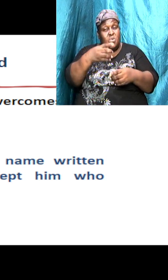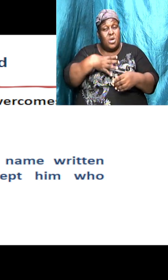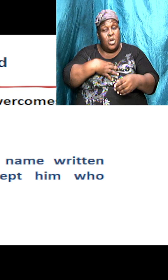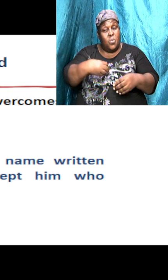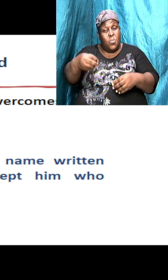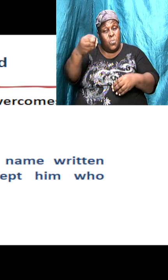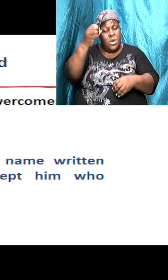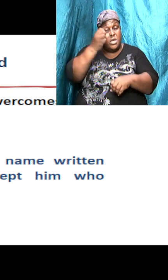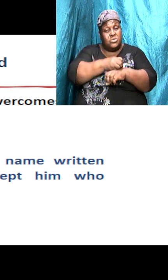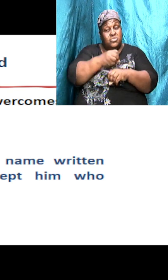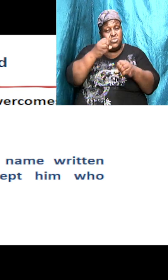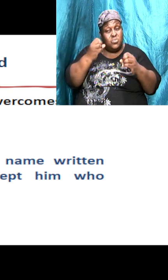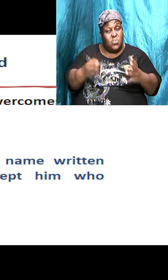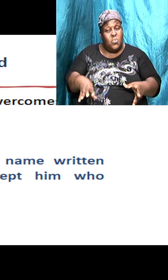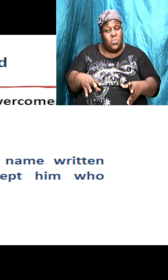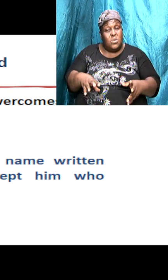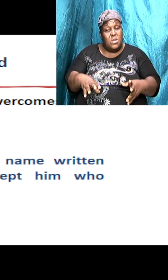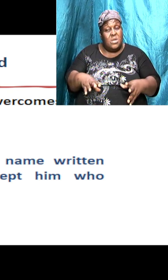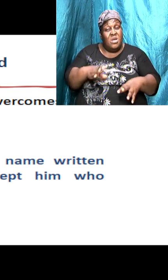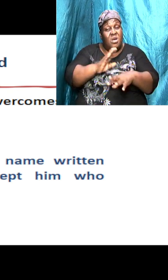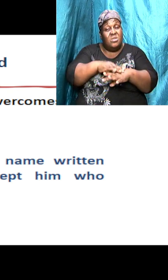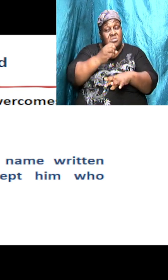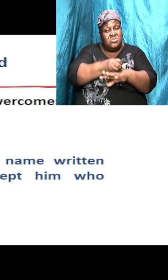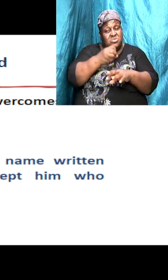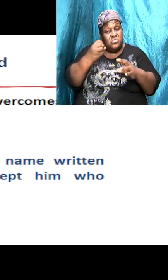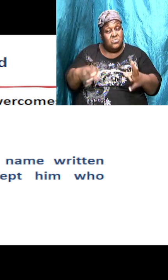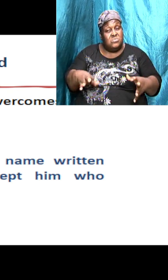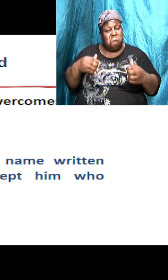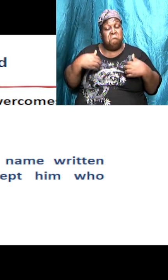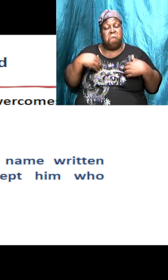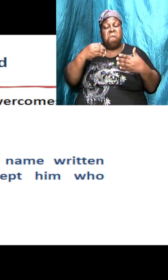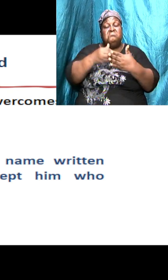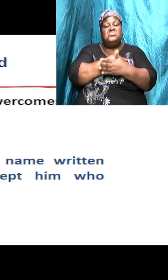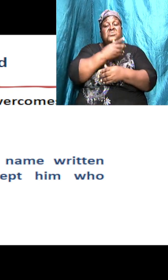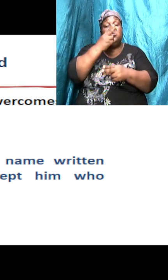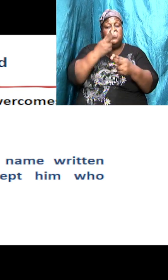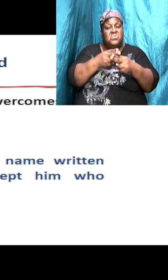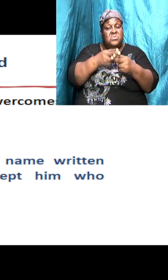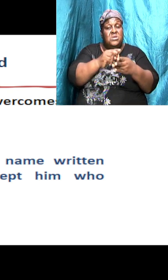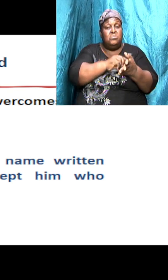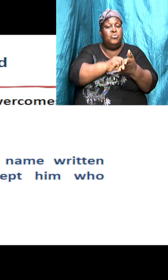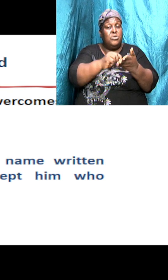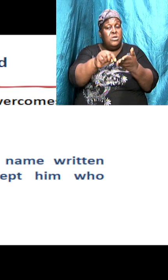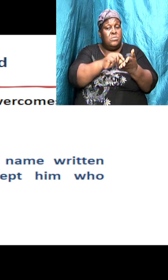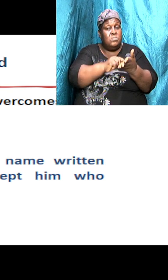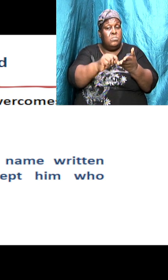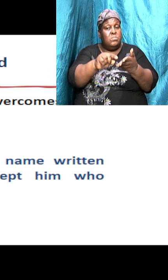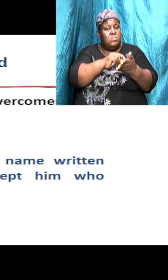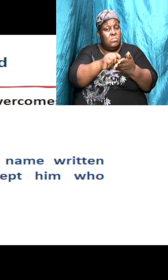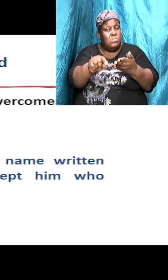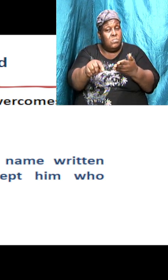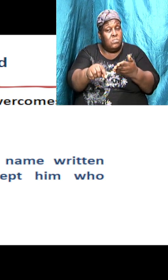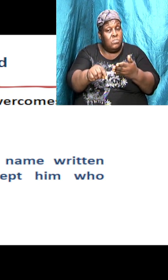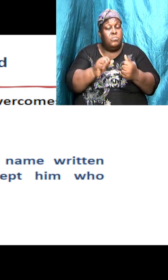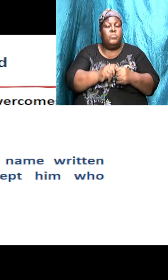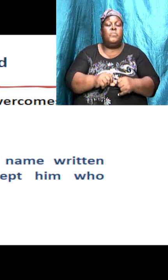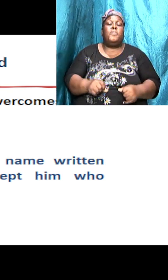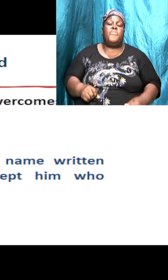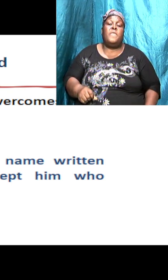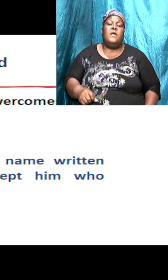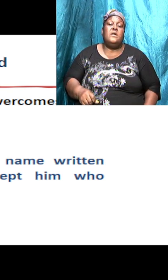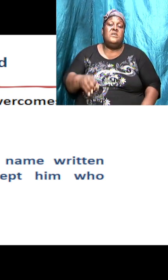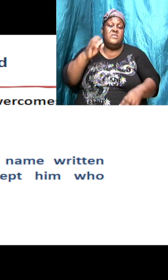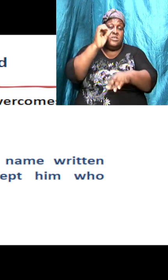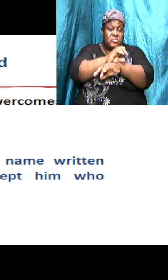new name written. We want us to understand that. Look, saints of God, the church at